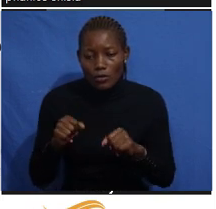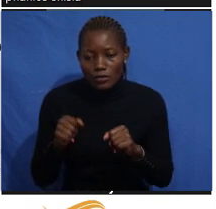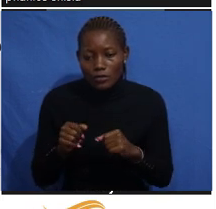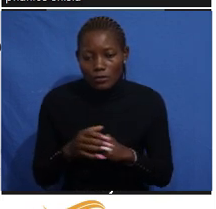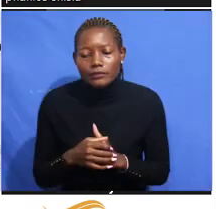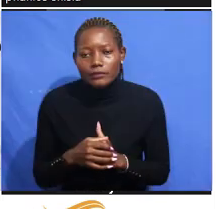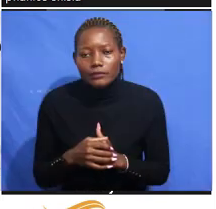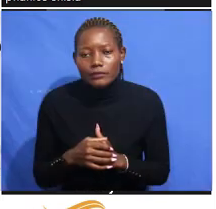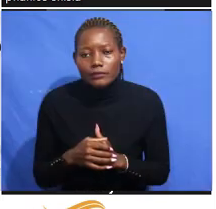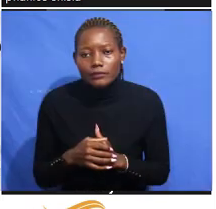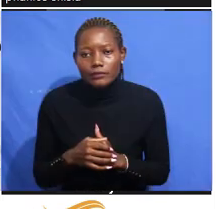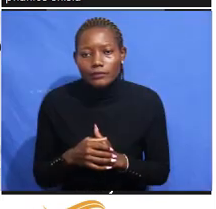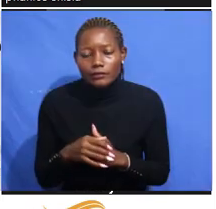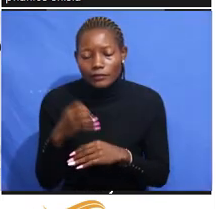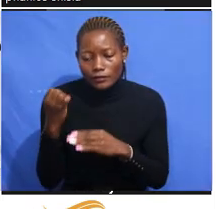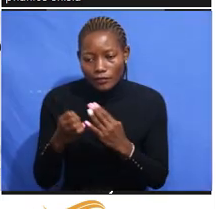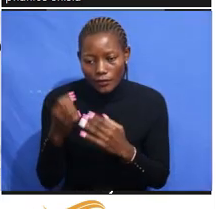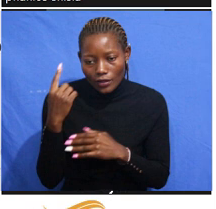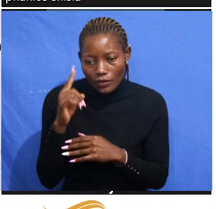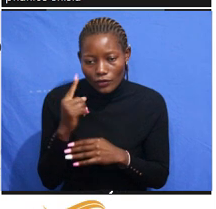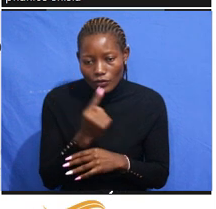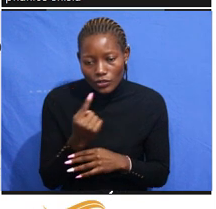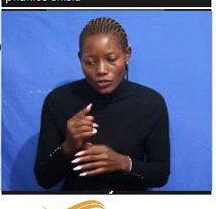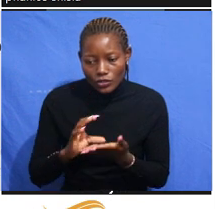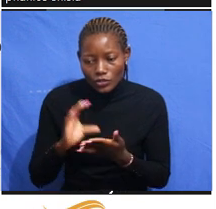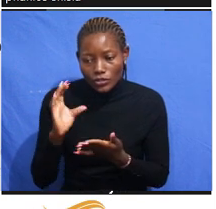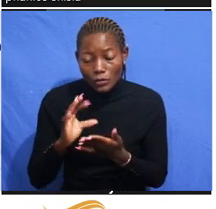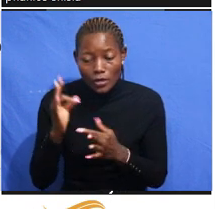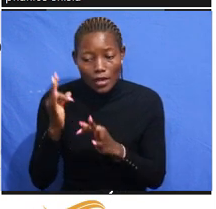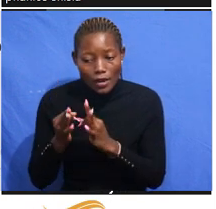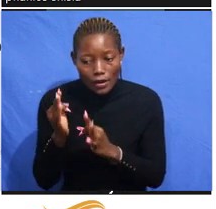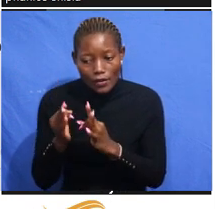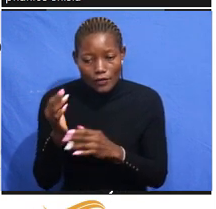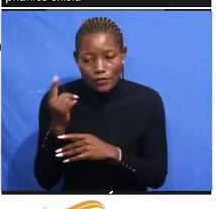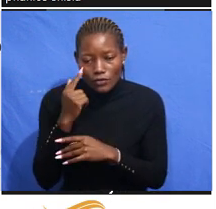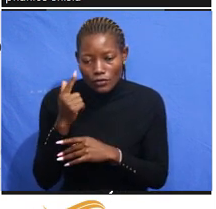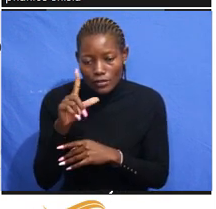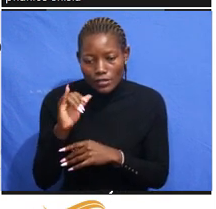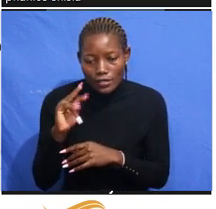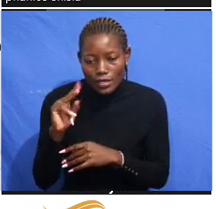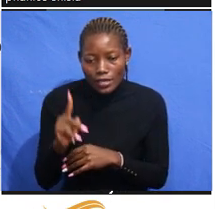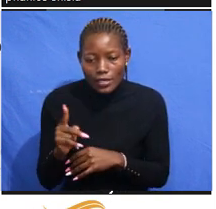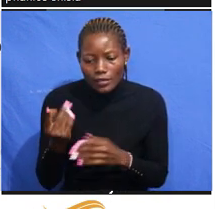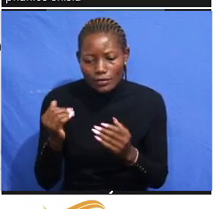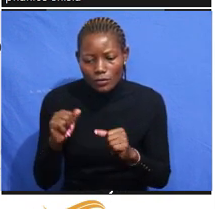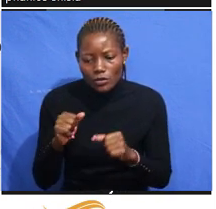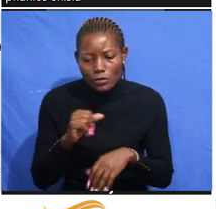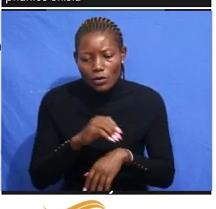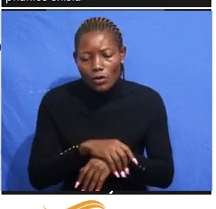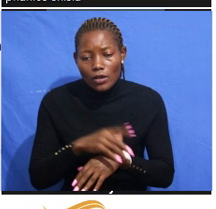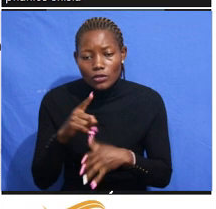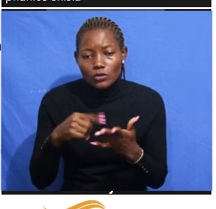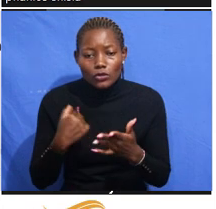to go to, yeah, so at the end of every chapter, if you go to that link, you'll be able to see whatever we are talking